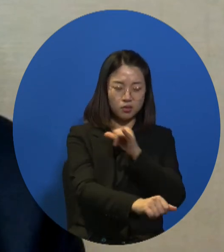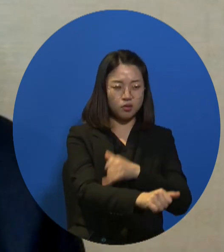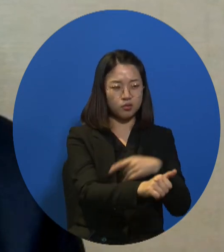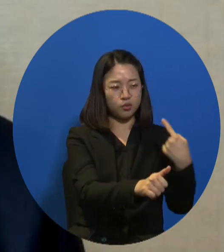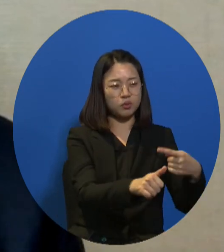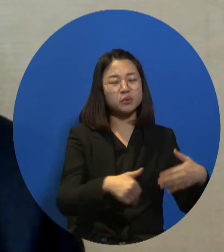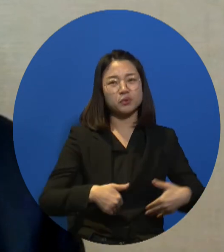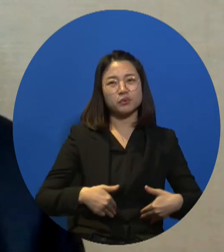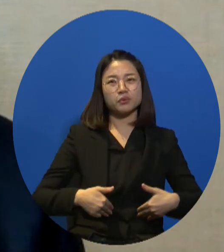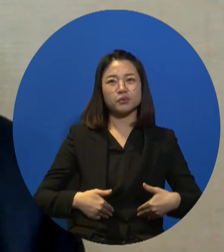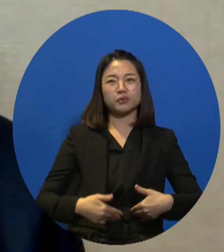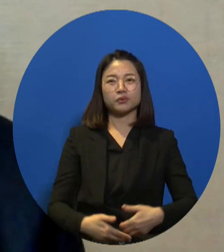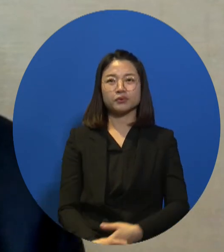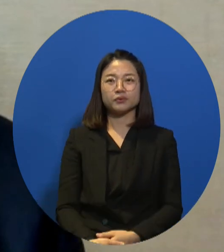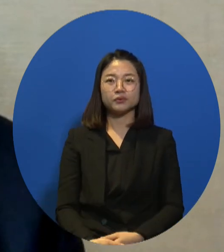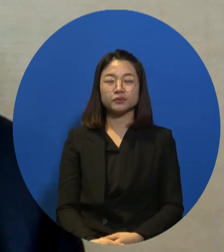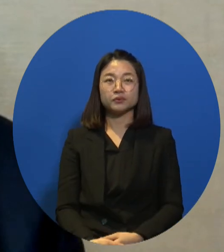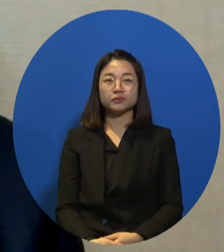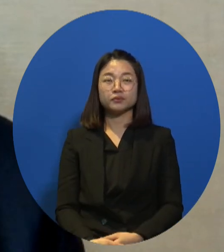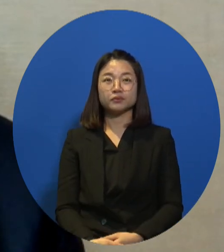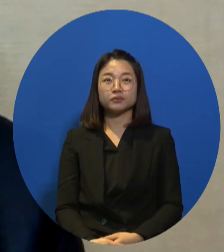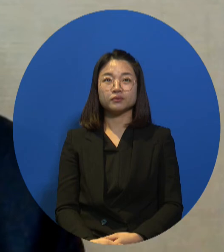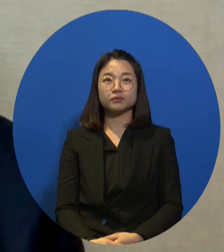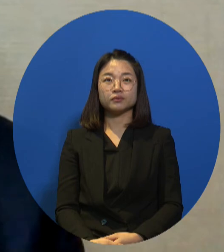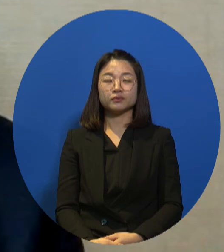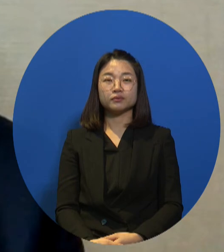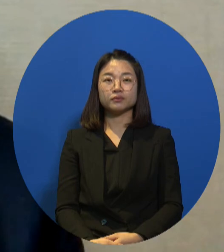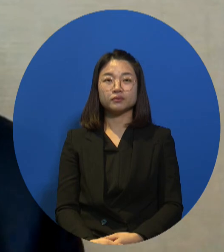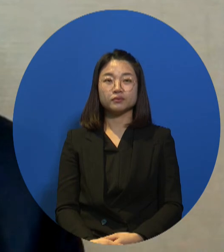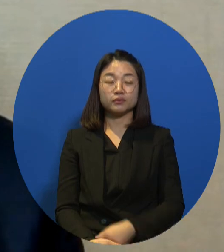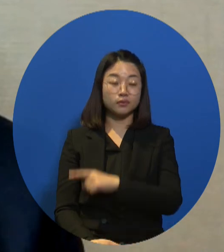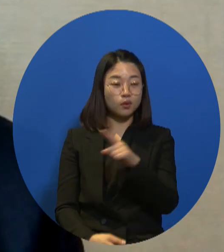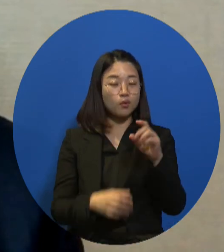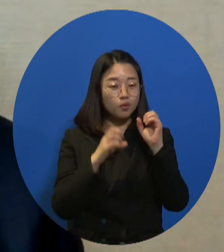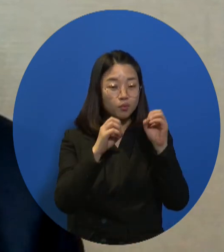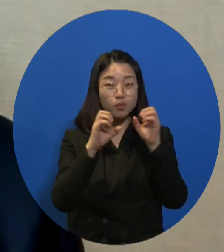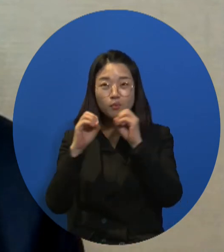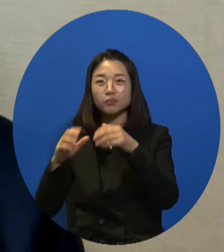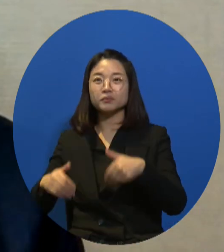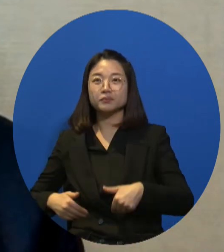need to educate our citizens.